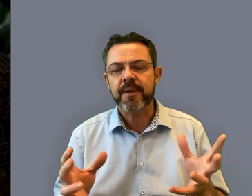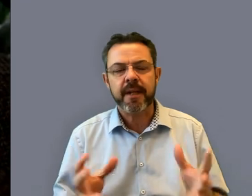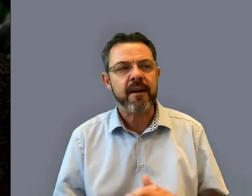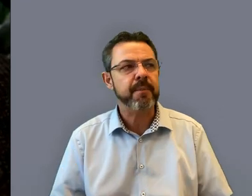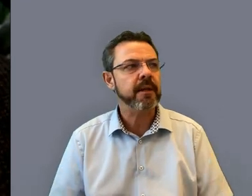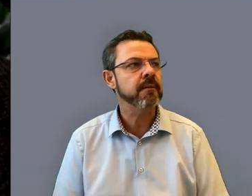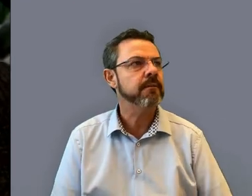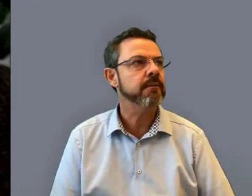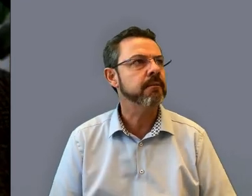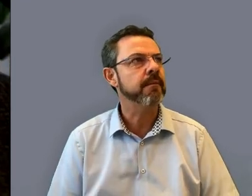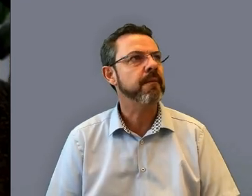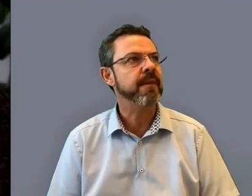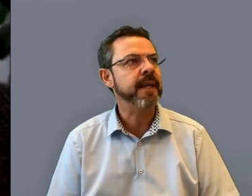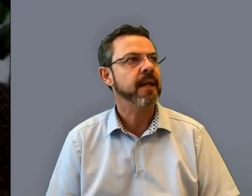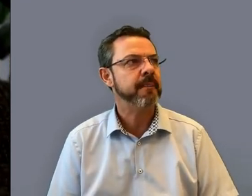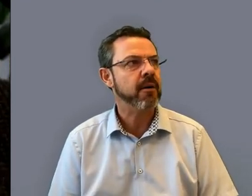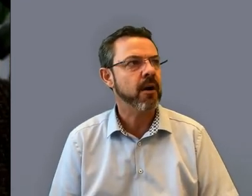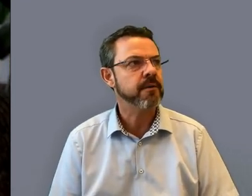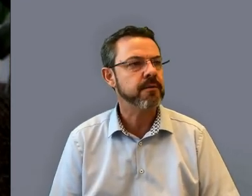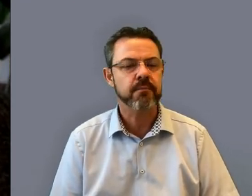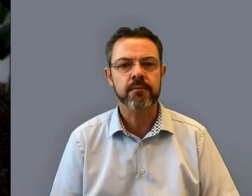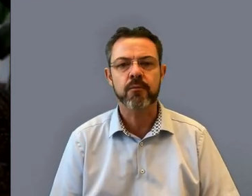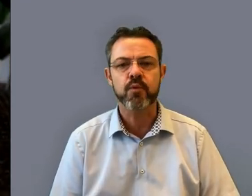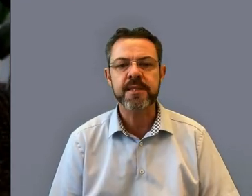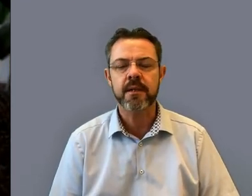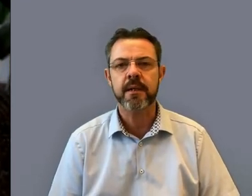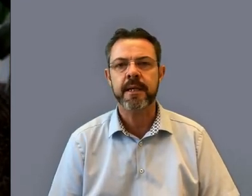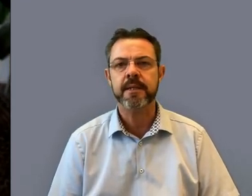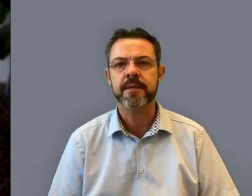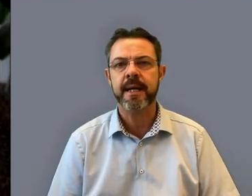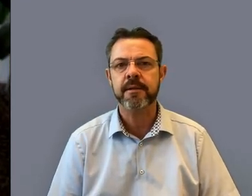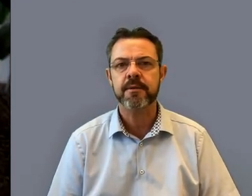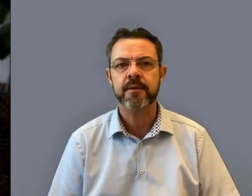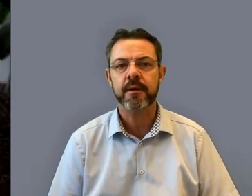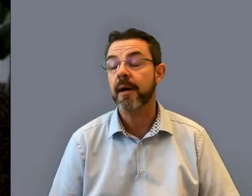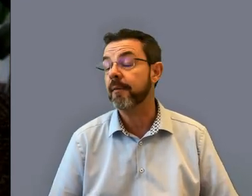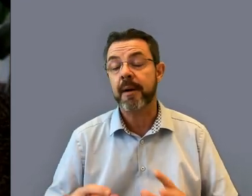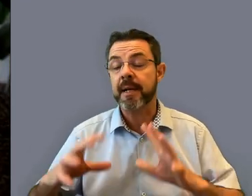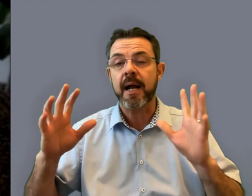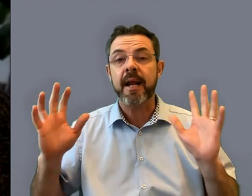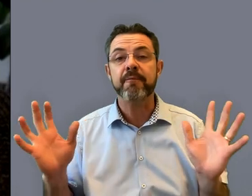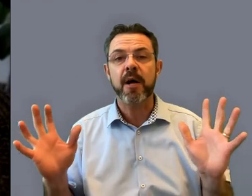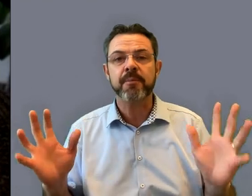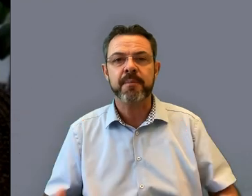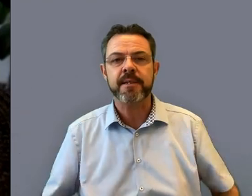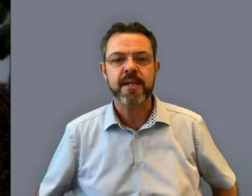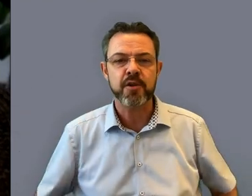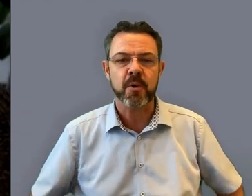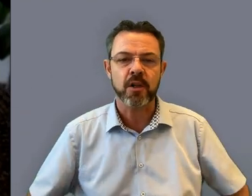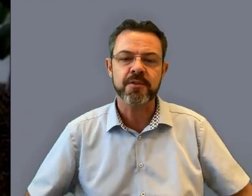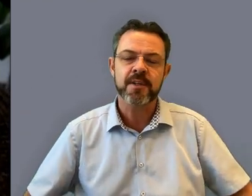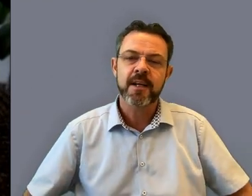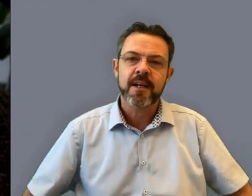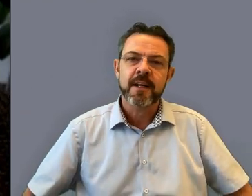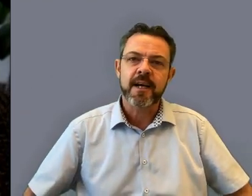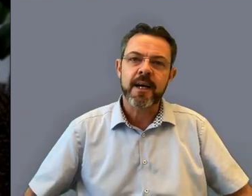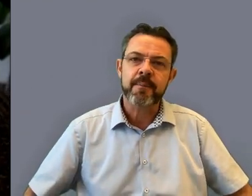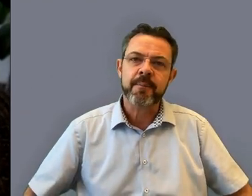captures something that I've been thinking about a lot recently is that, I love my optimization